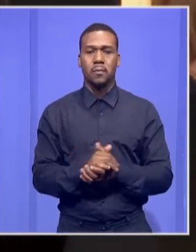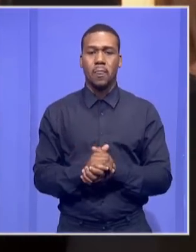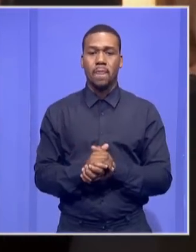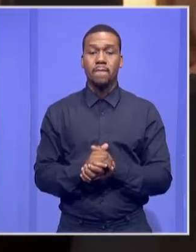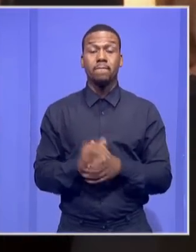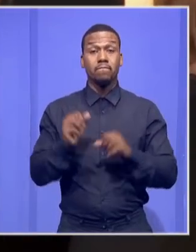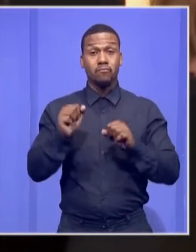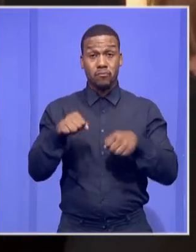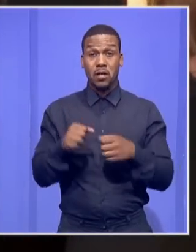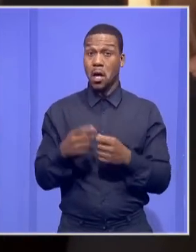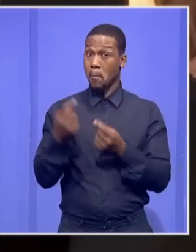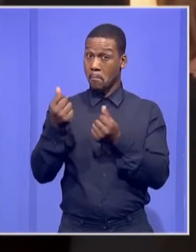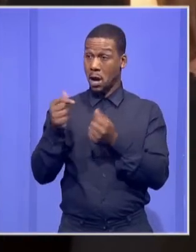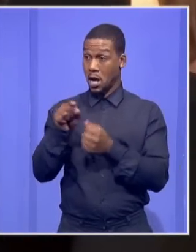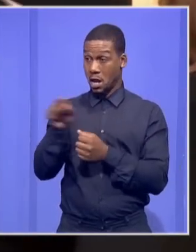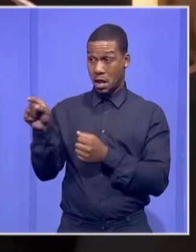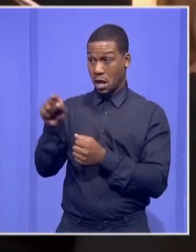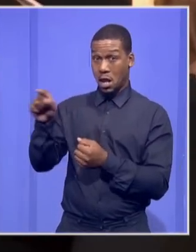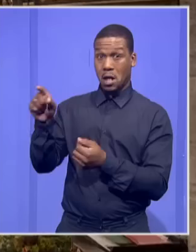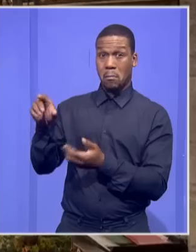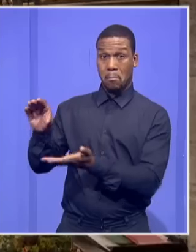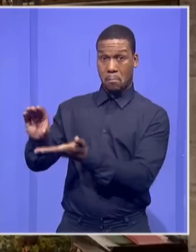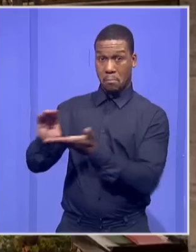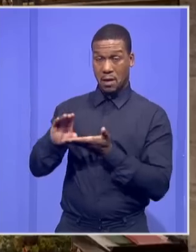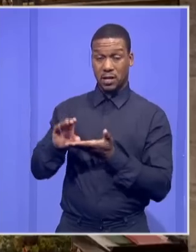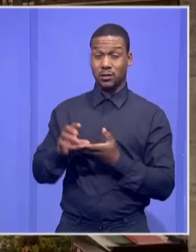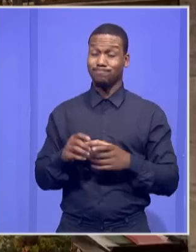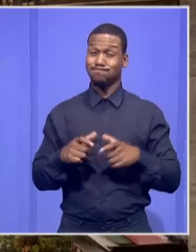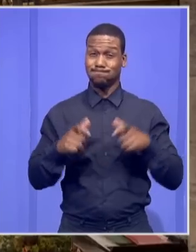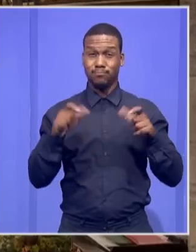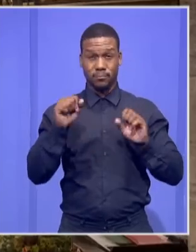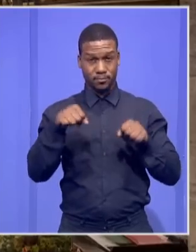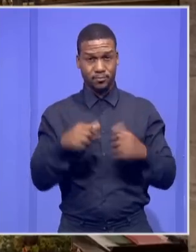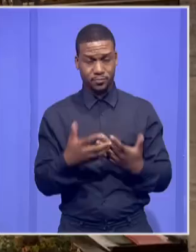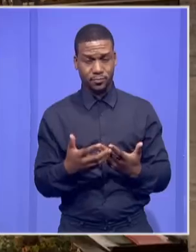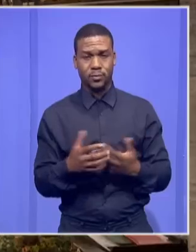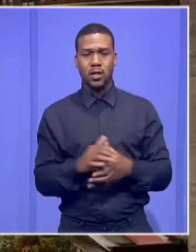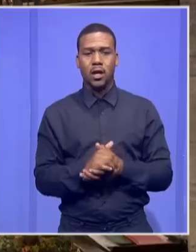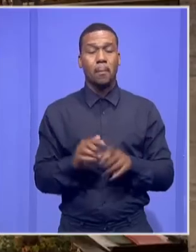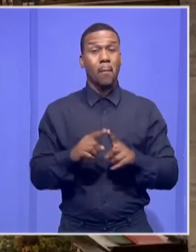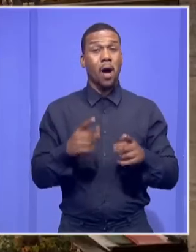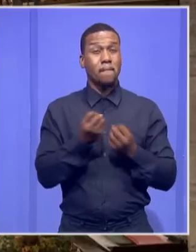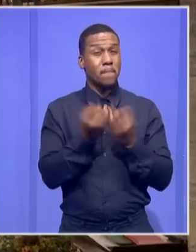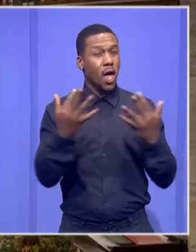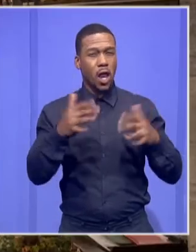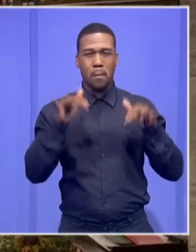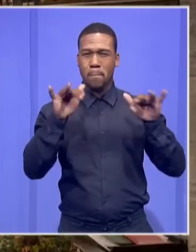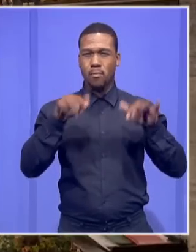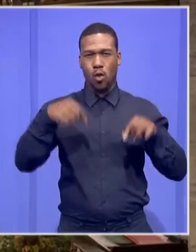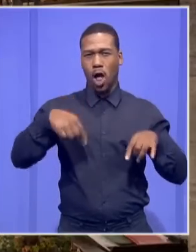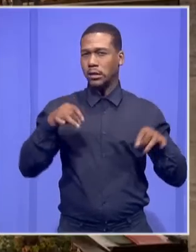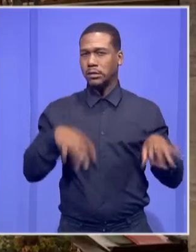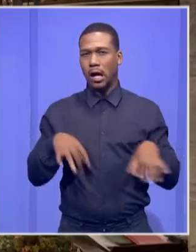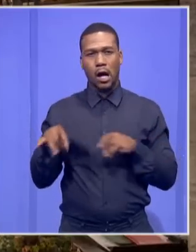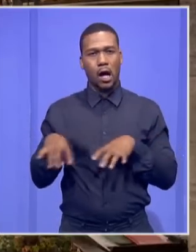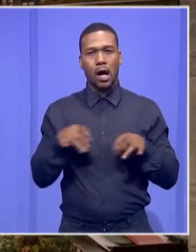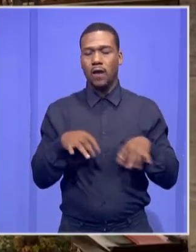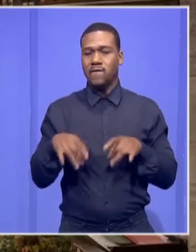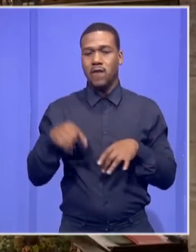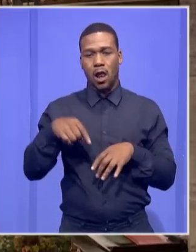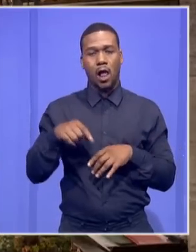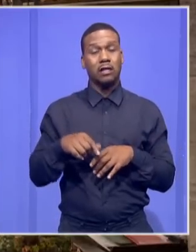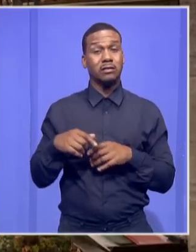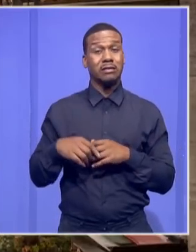in is a huge part of it. But of course, plenty of people struggling with the cost of living, plenty of people with lots of issues who would say,